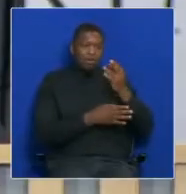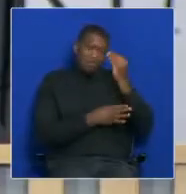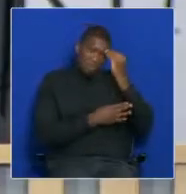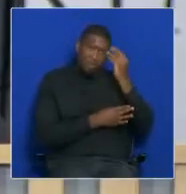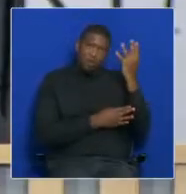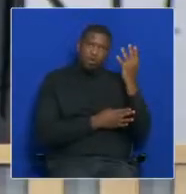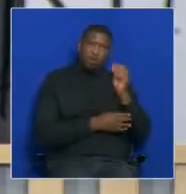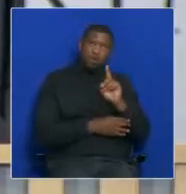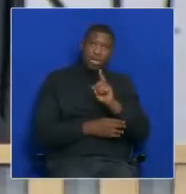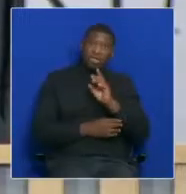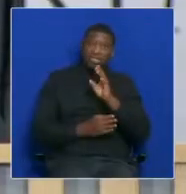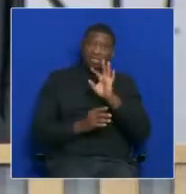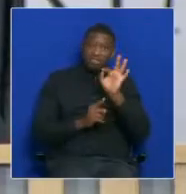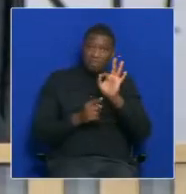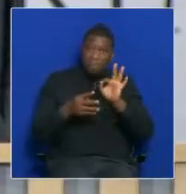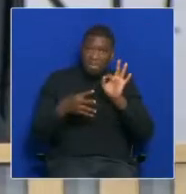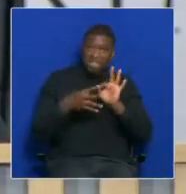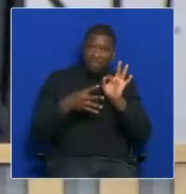on this matter.